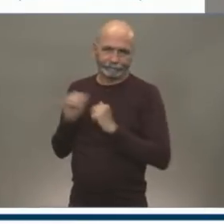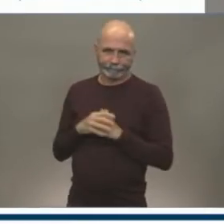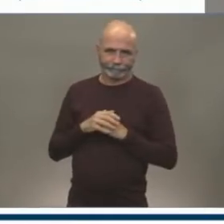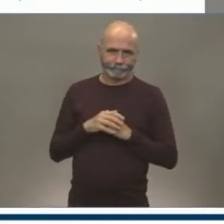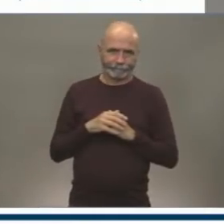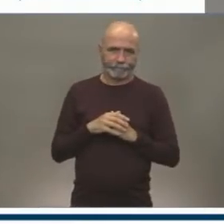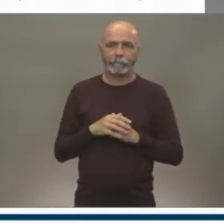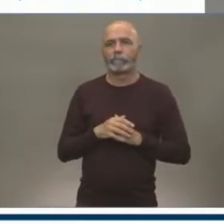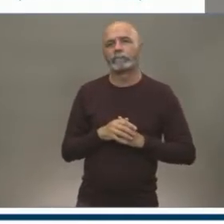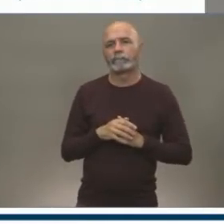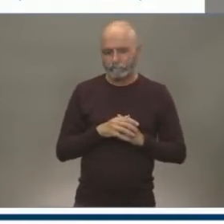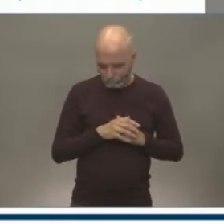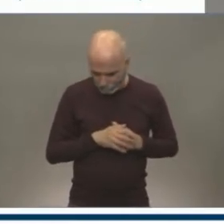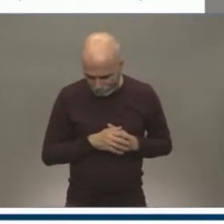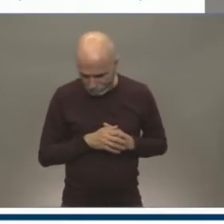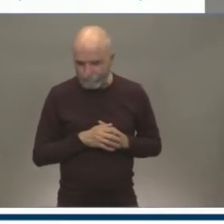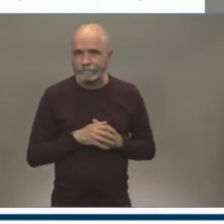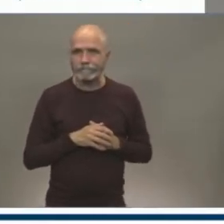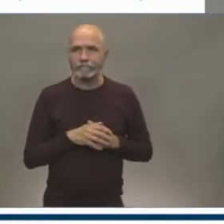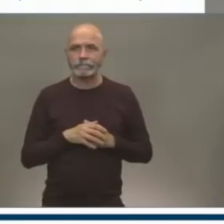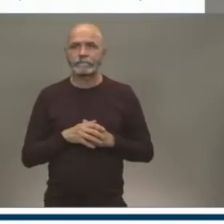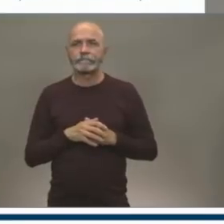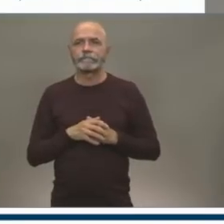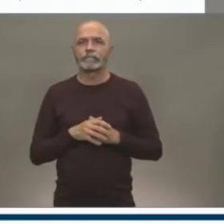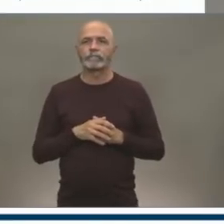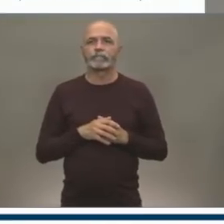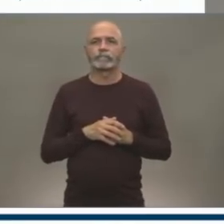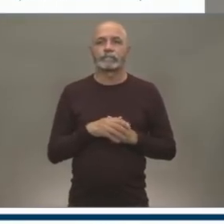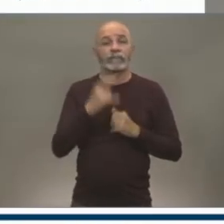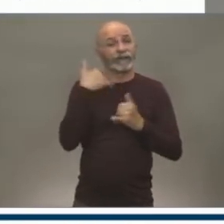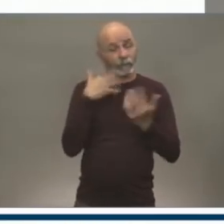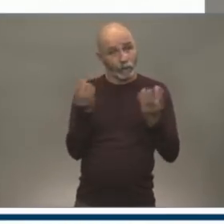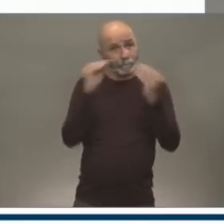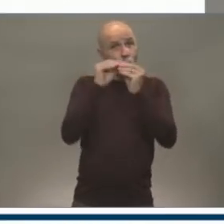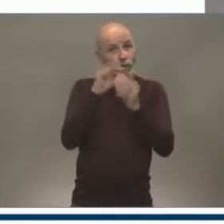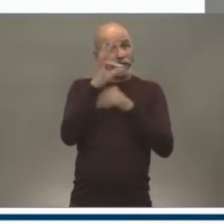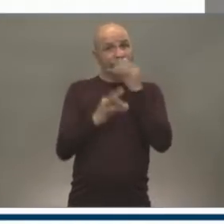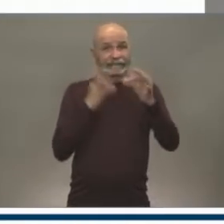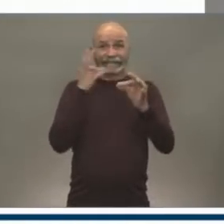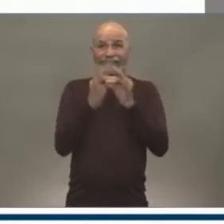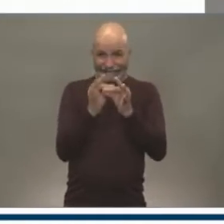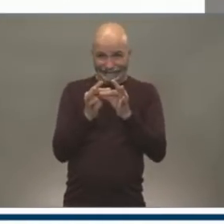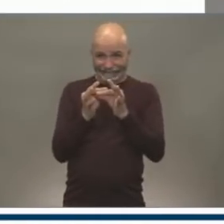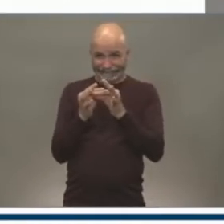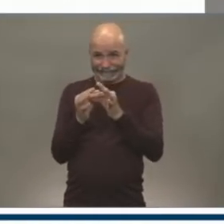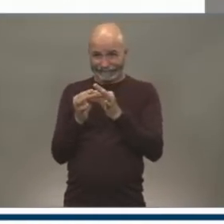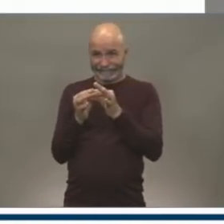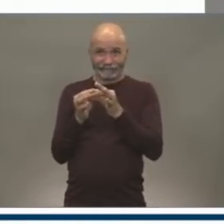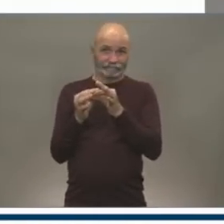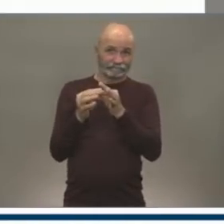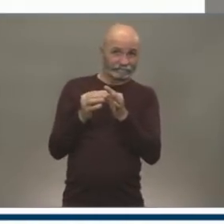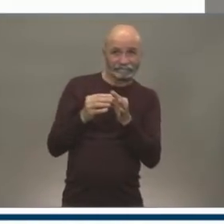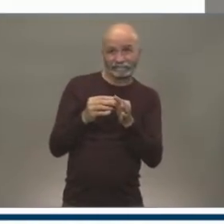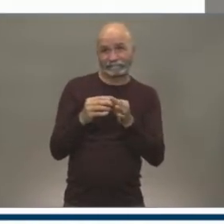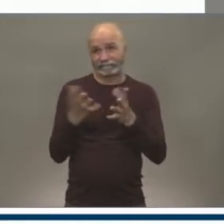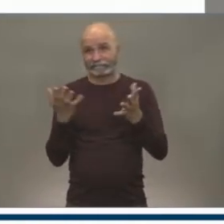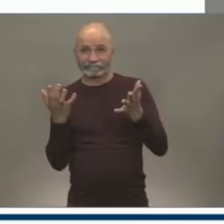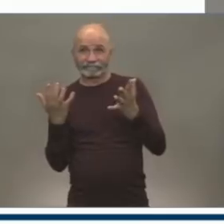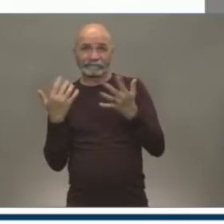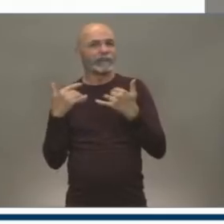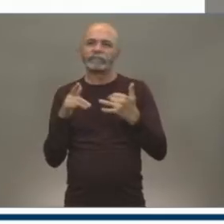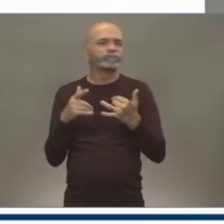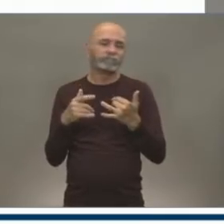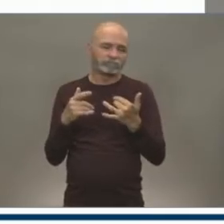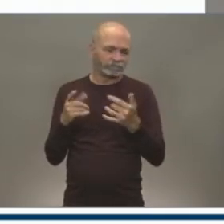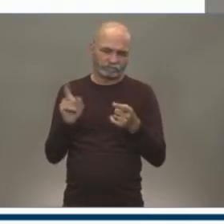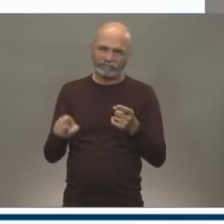So doing more testing on individuals wouldn't remove the ability to do that 14-day or the need for that